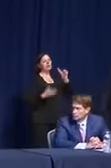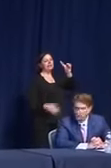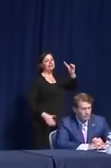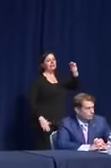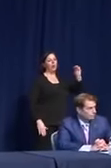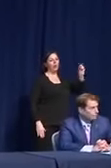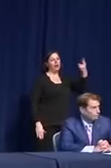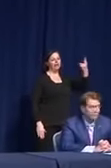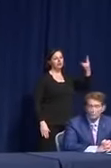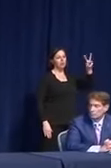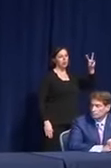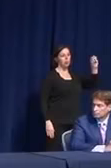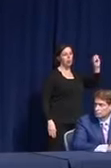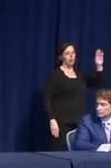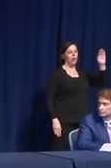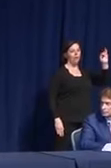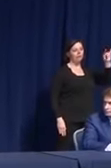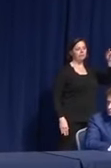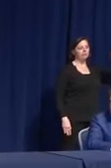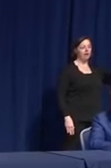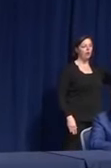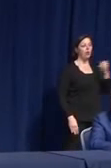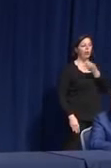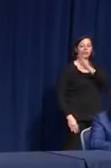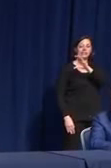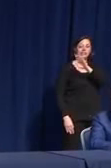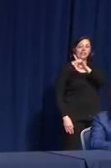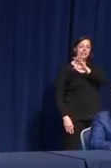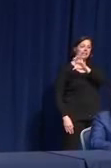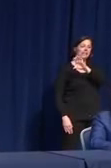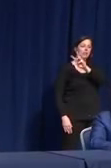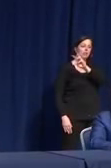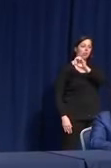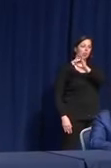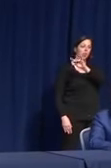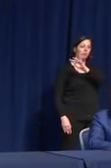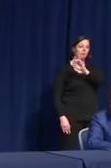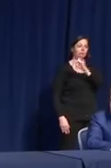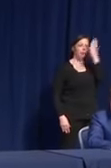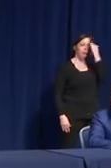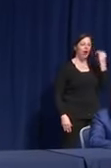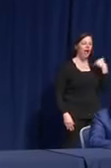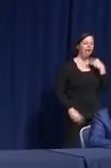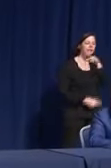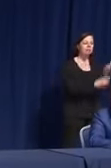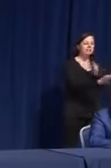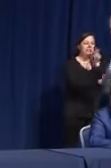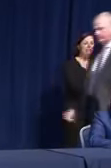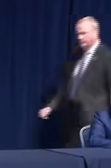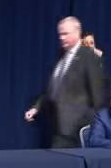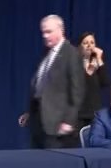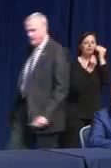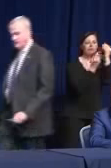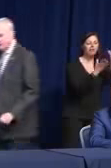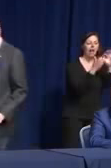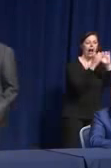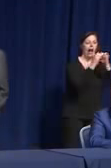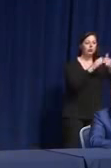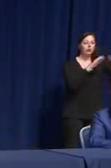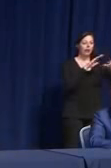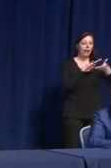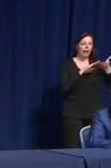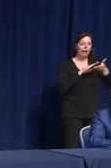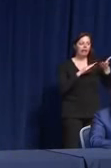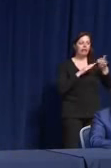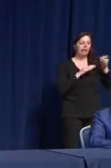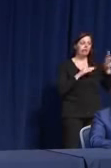CDC website, and there is specific guidance for individuals who have a family member who is on quarantine